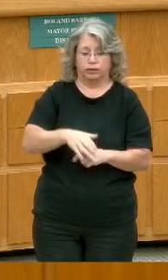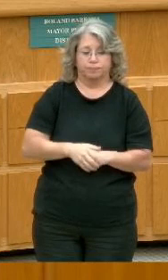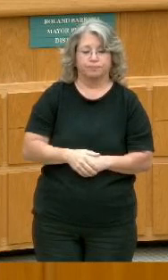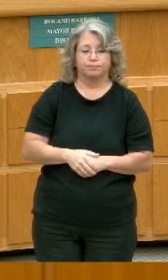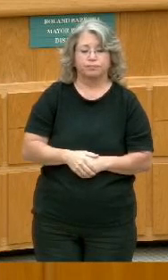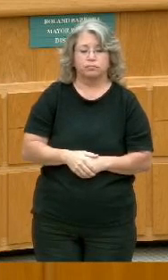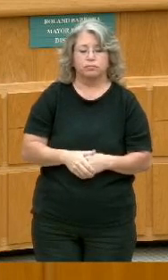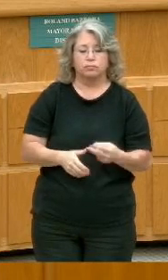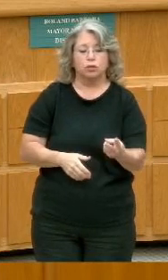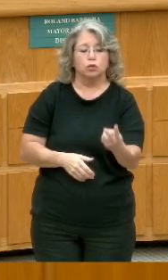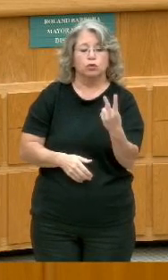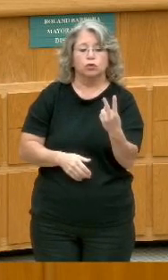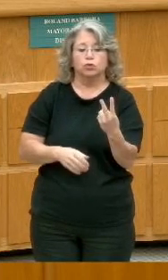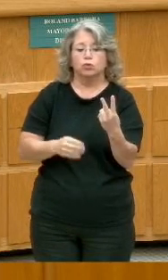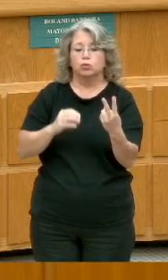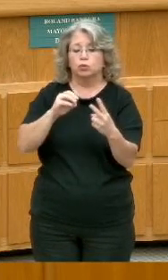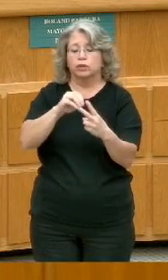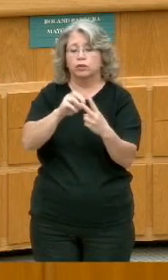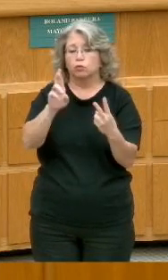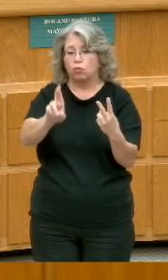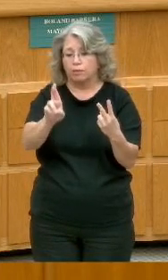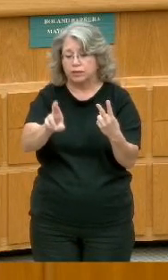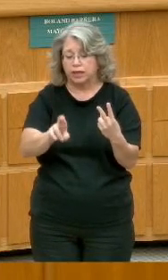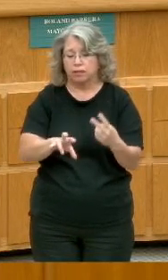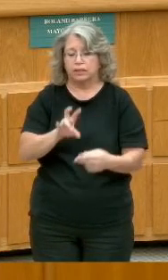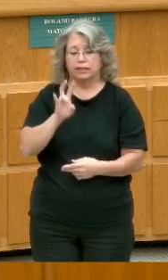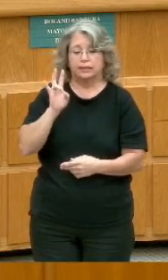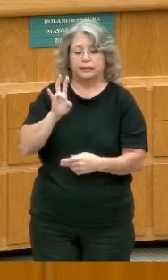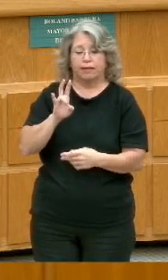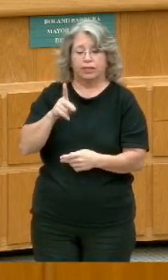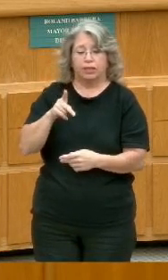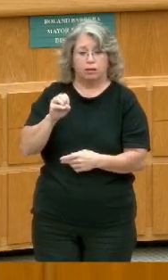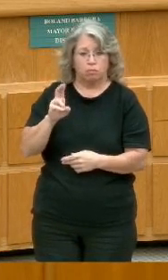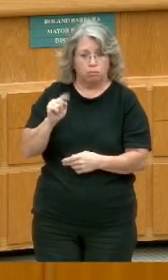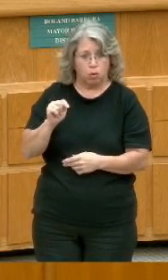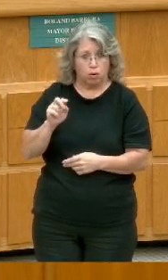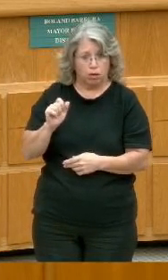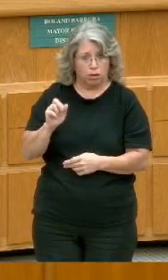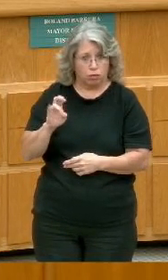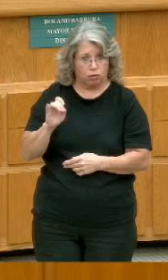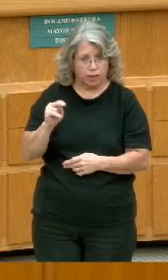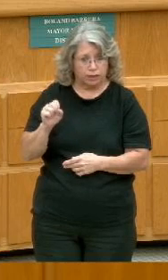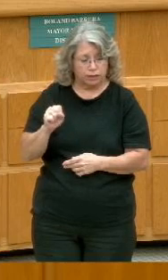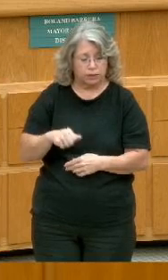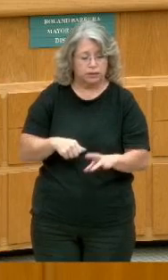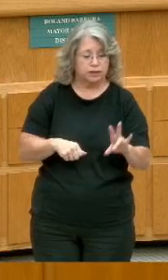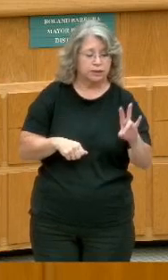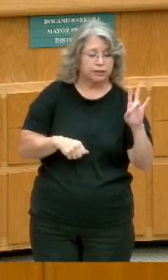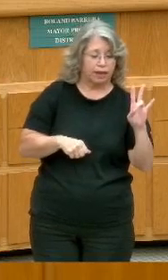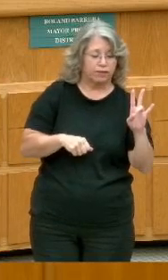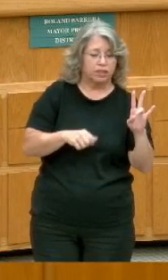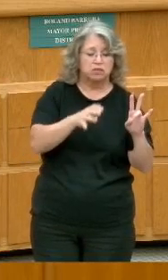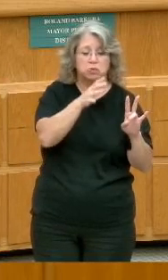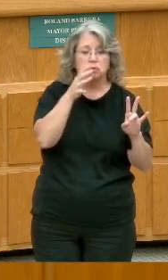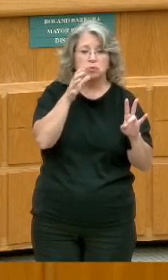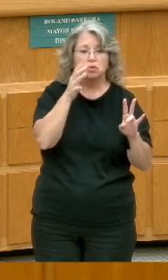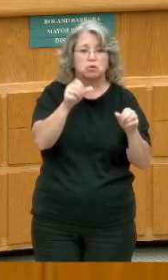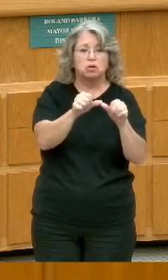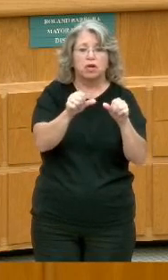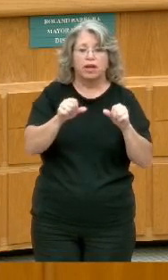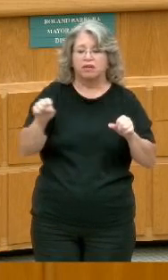2 from Robstown, 7 from Port Aransas, and then 7 from rural Nueces County. So that combination makes up